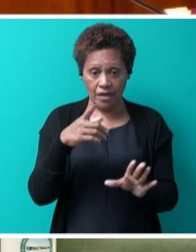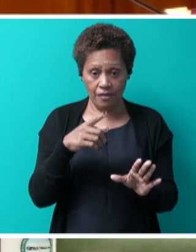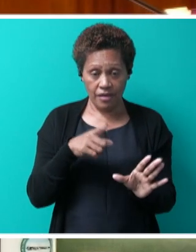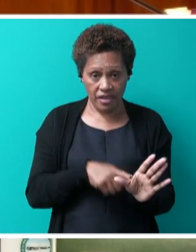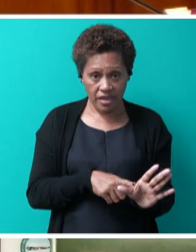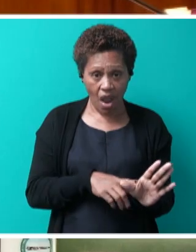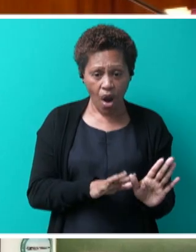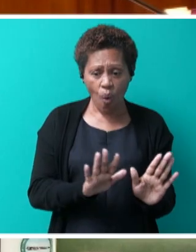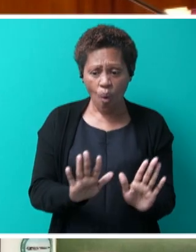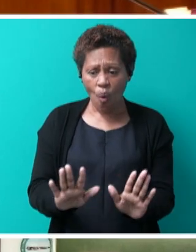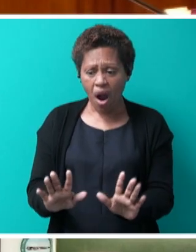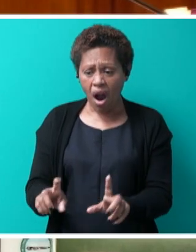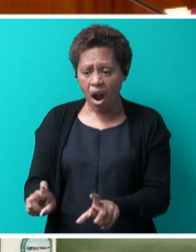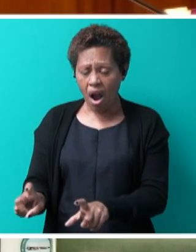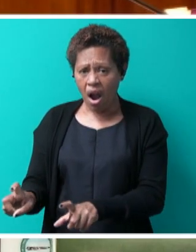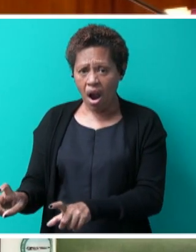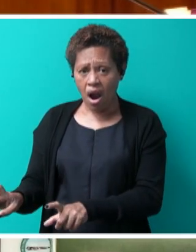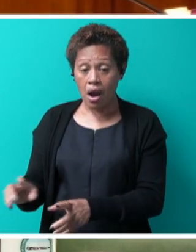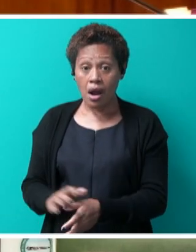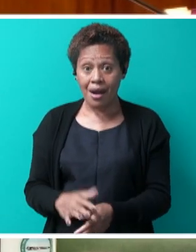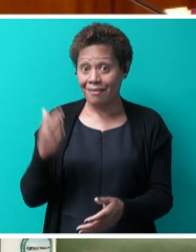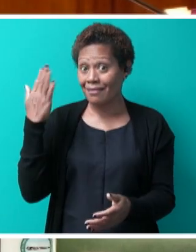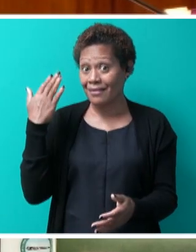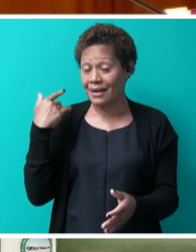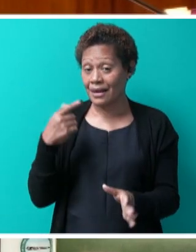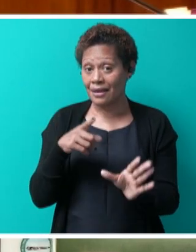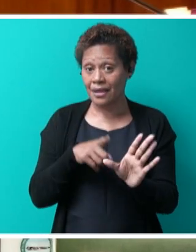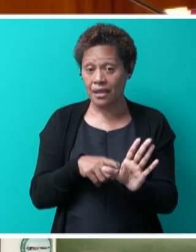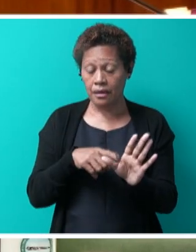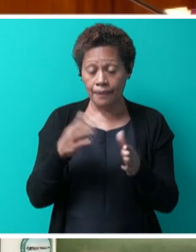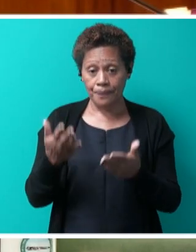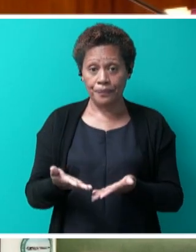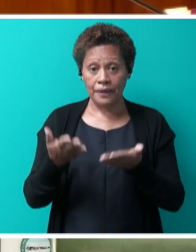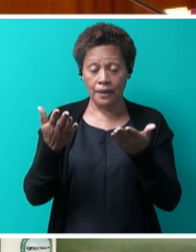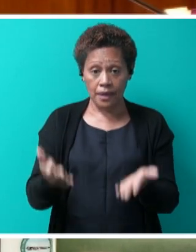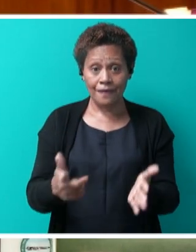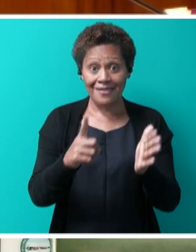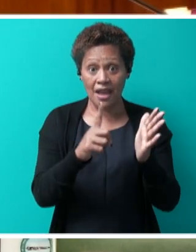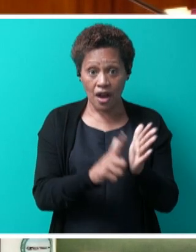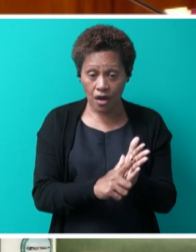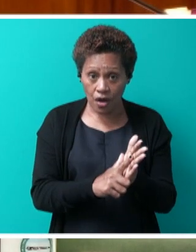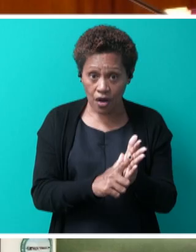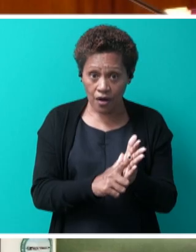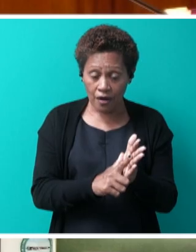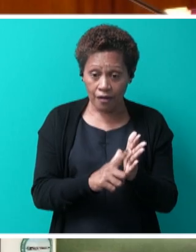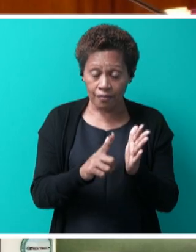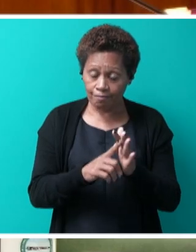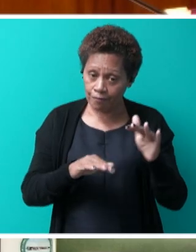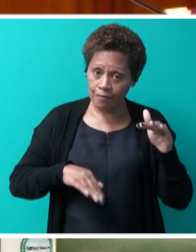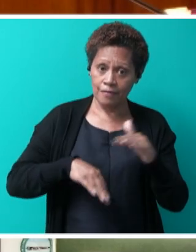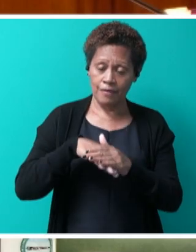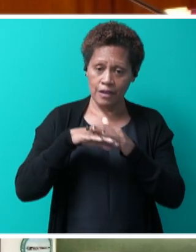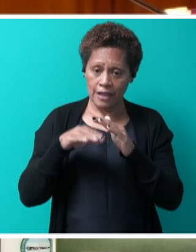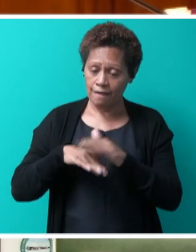na ikalima ni mati na bak Saoti, ni Ministerial lawe sulia na nona vengarabi, me todo ko kobiti. Kabe tumbo da kena